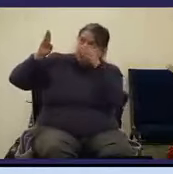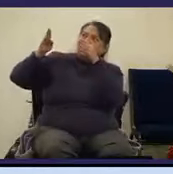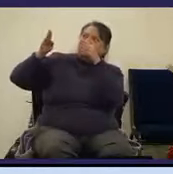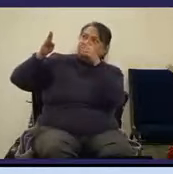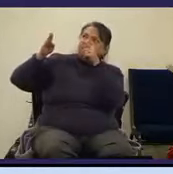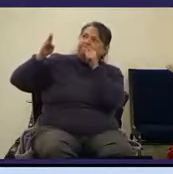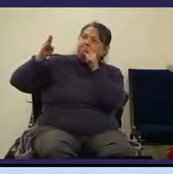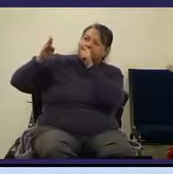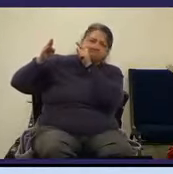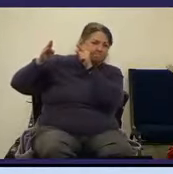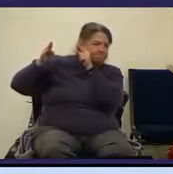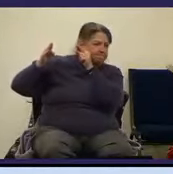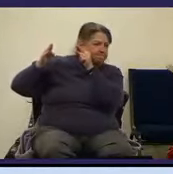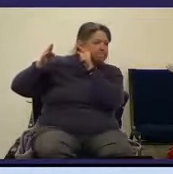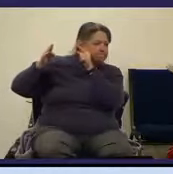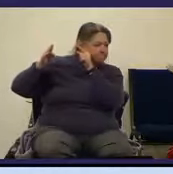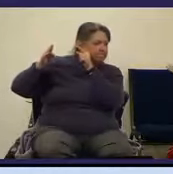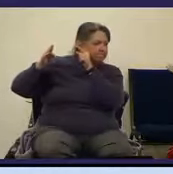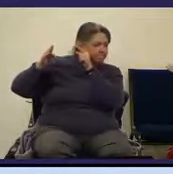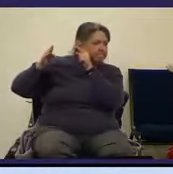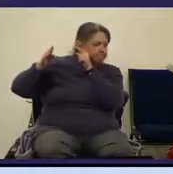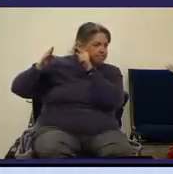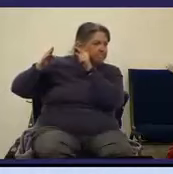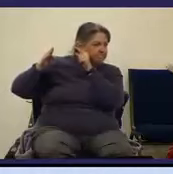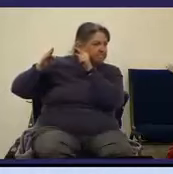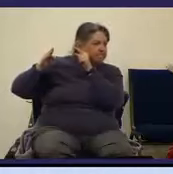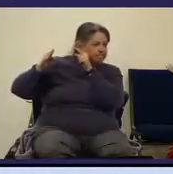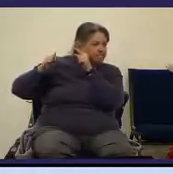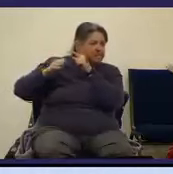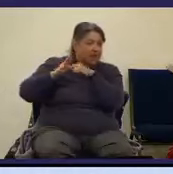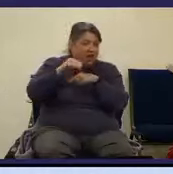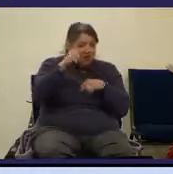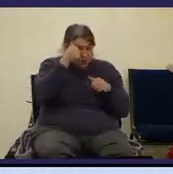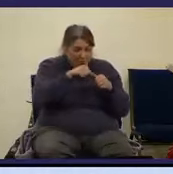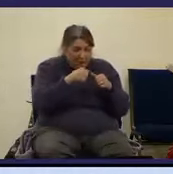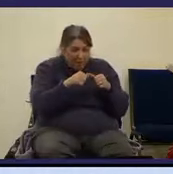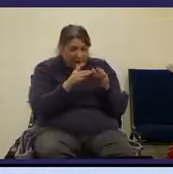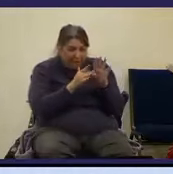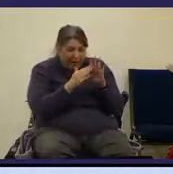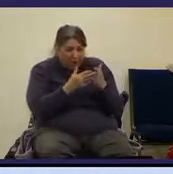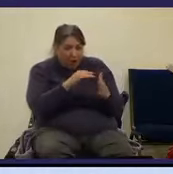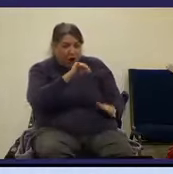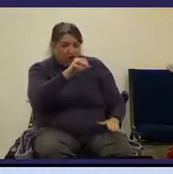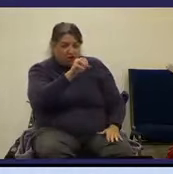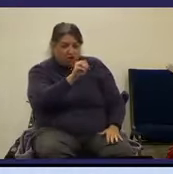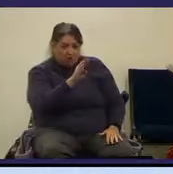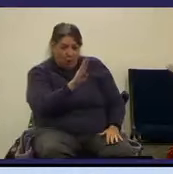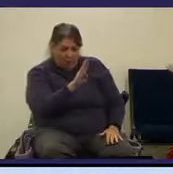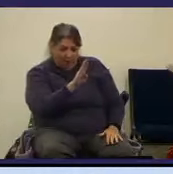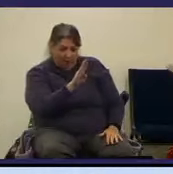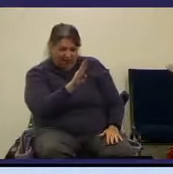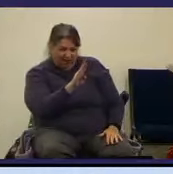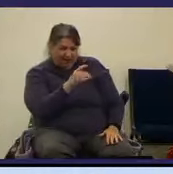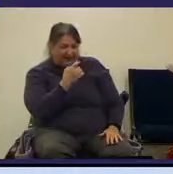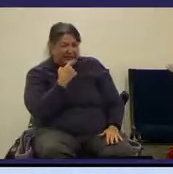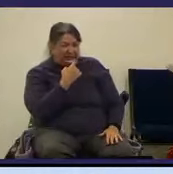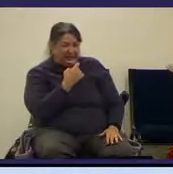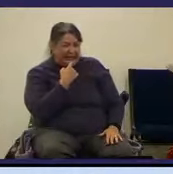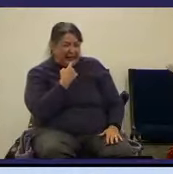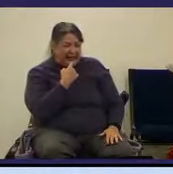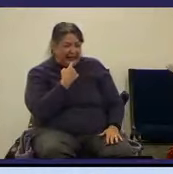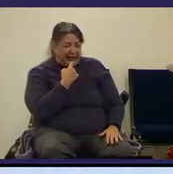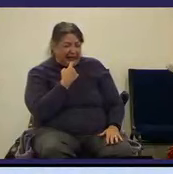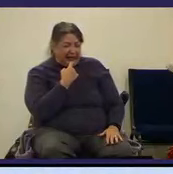Where we focus on in difficulties. I like Job 23:12, not on the screen. It says, I have not